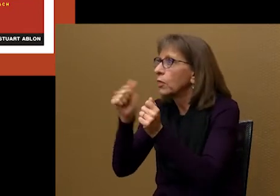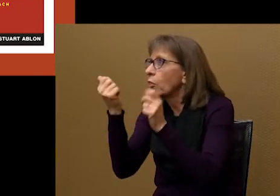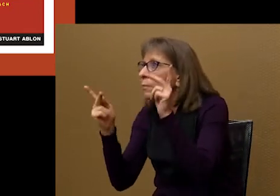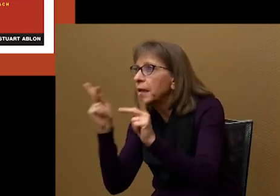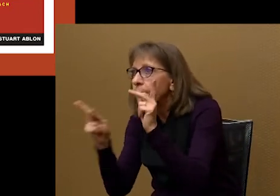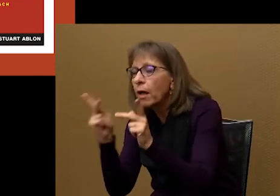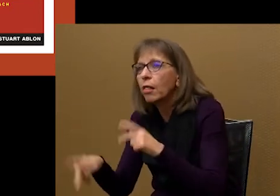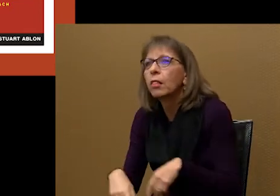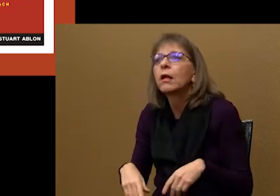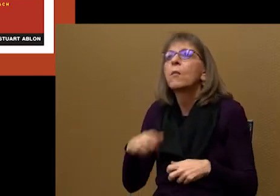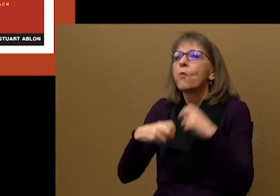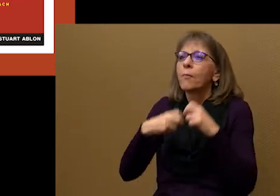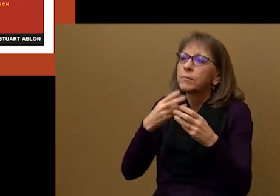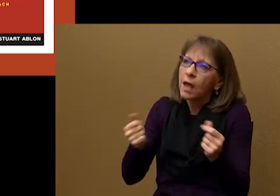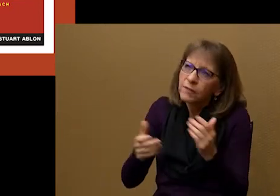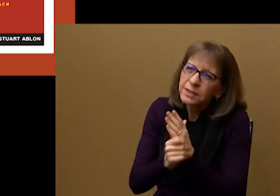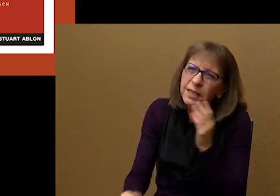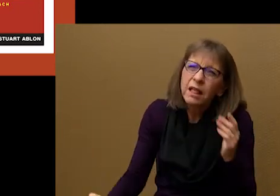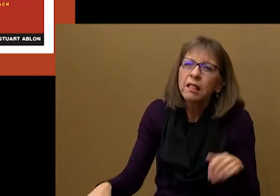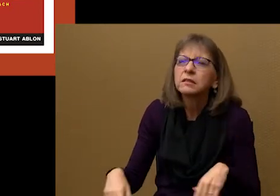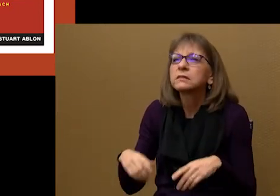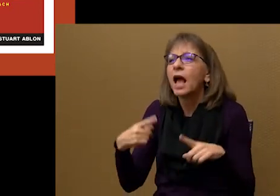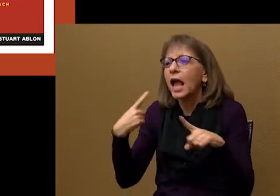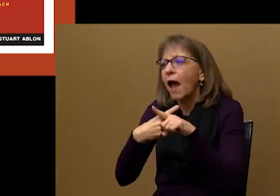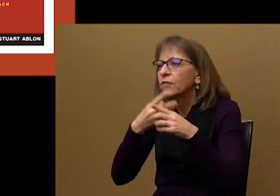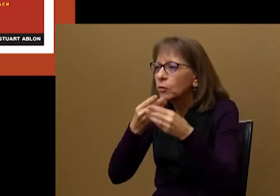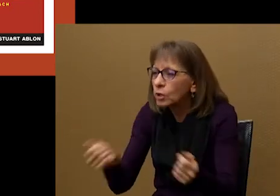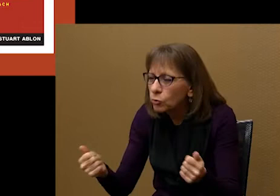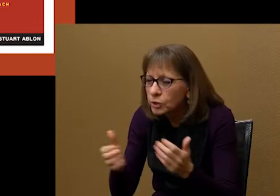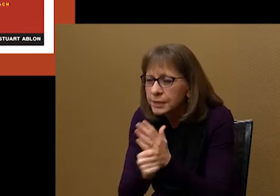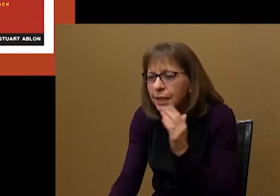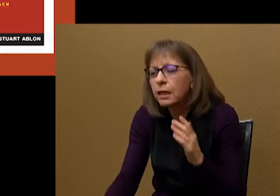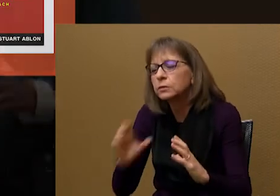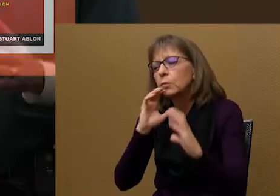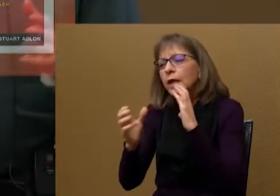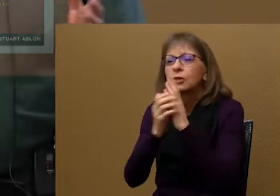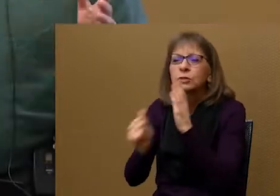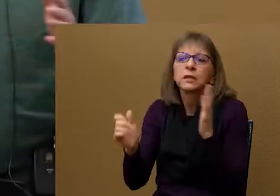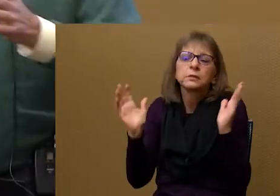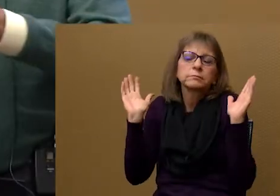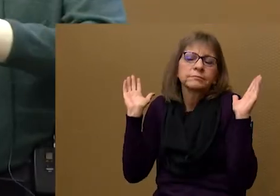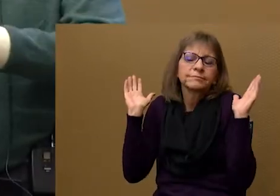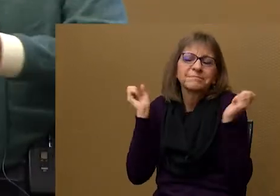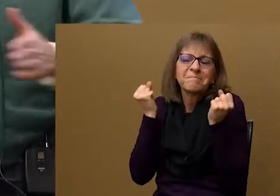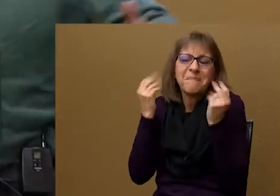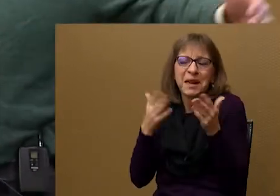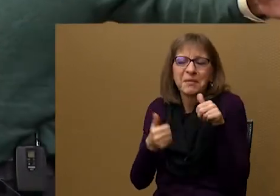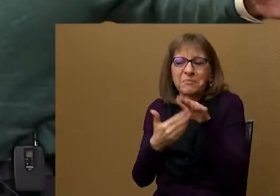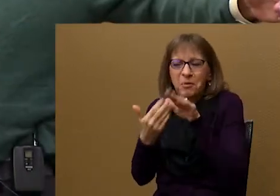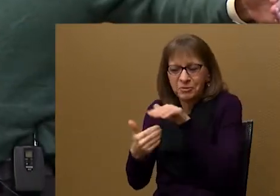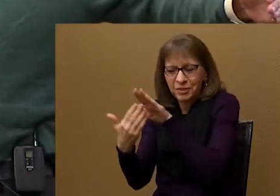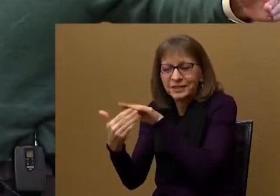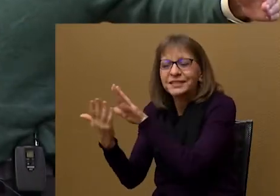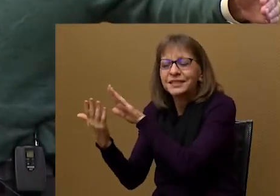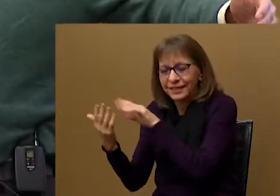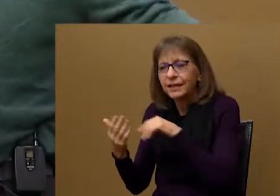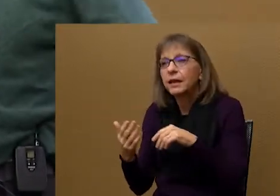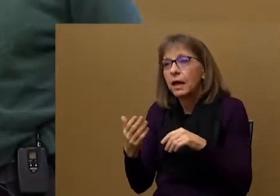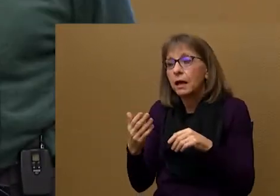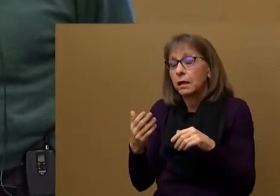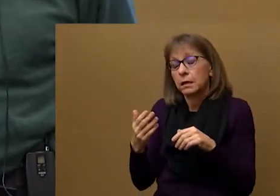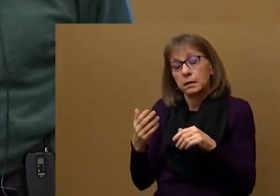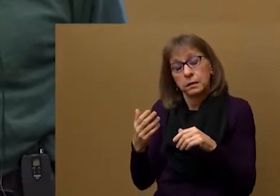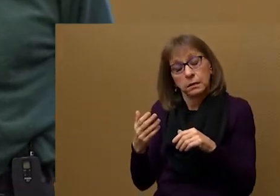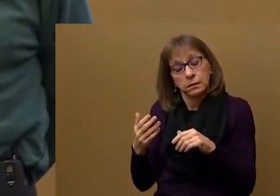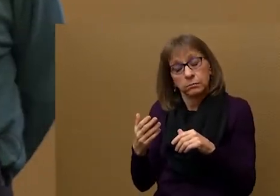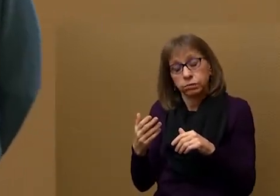people, problem-solving skills, conflict resolution skills, communication skills. So there are a number of approaches,